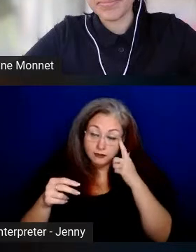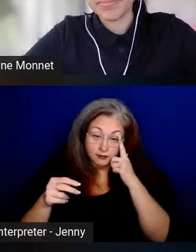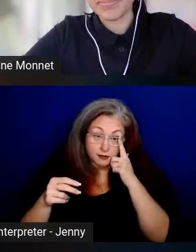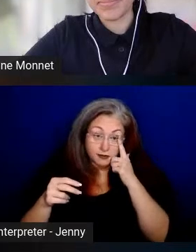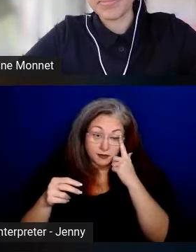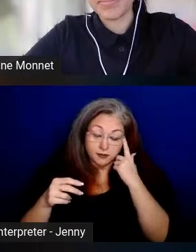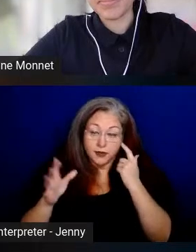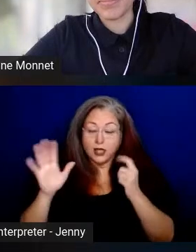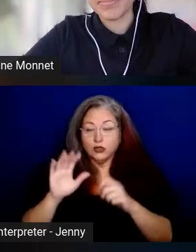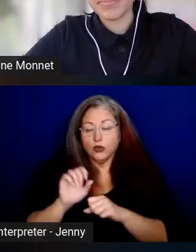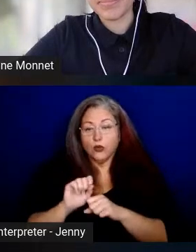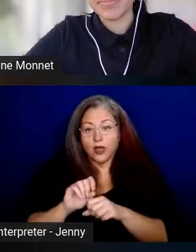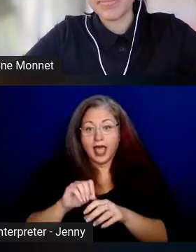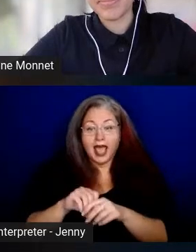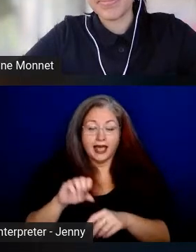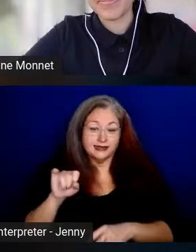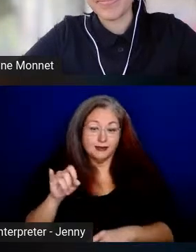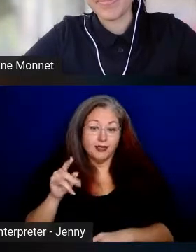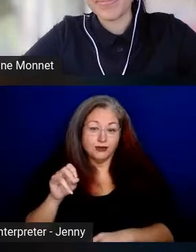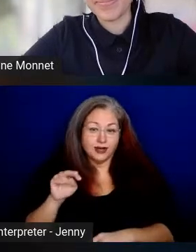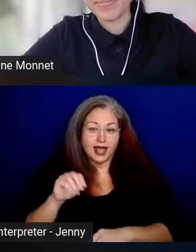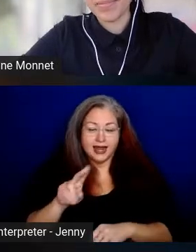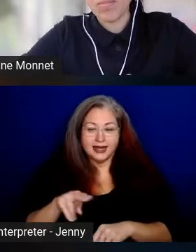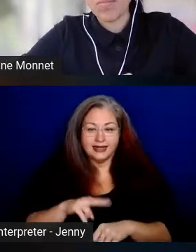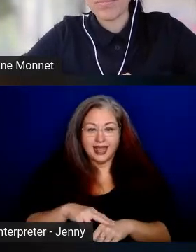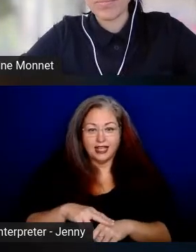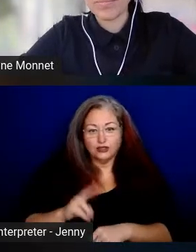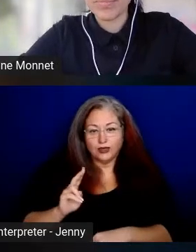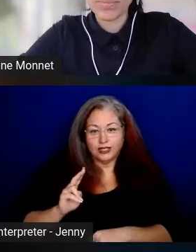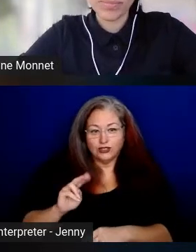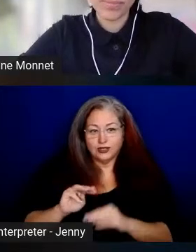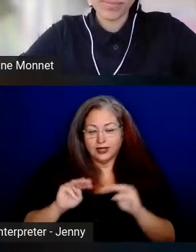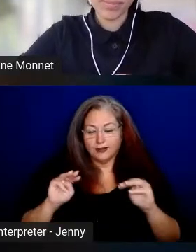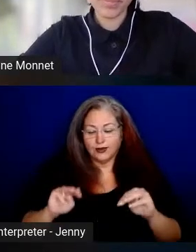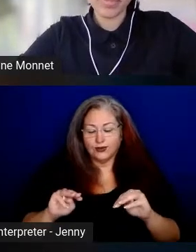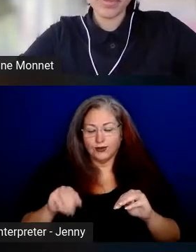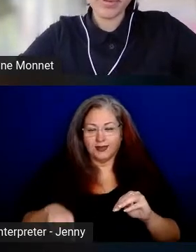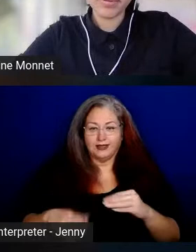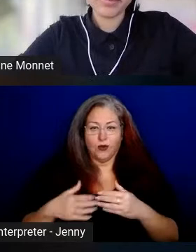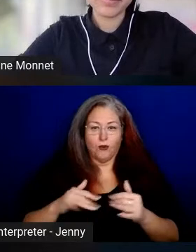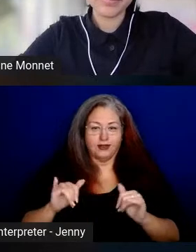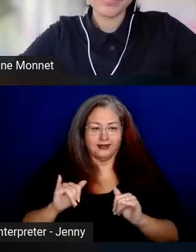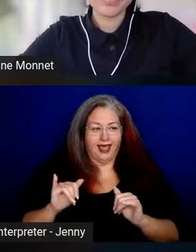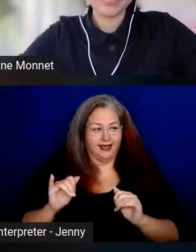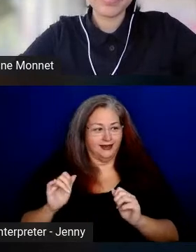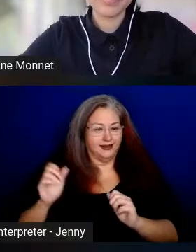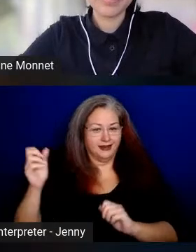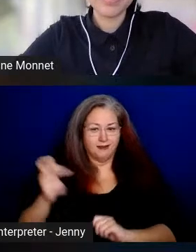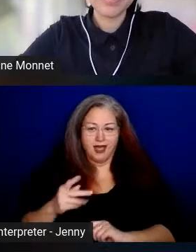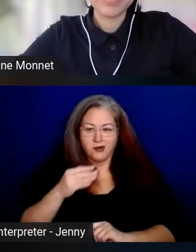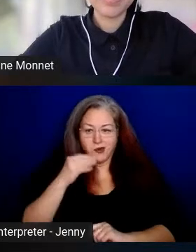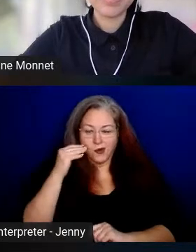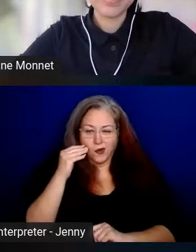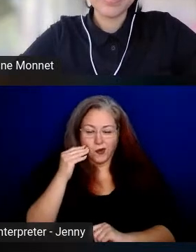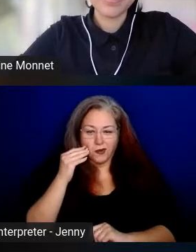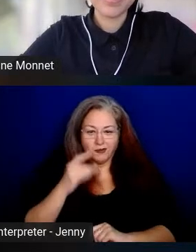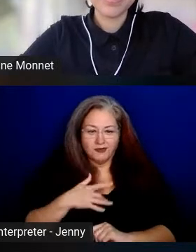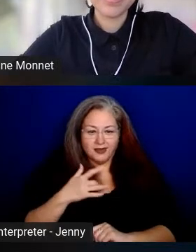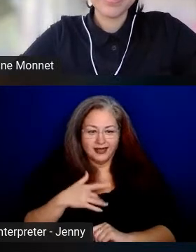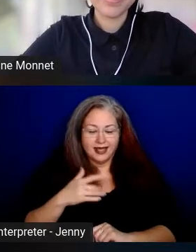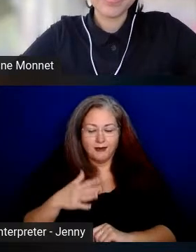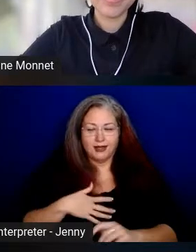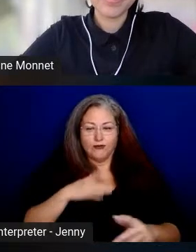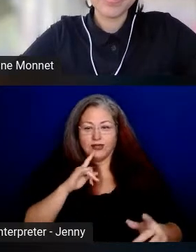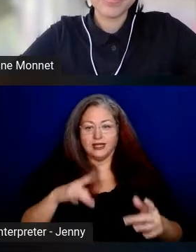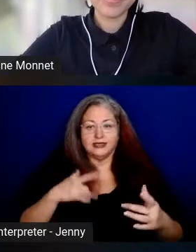I used to work at the Smithsonian at the Natural History Museum. So it's really like a homecoming experience for me. And I'm really excited to